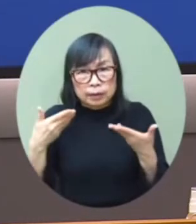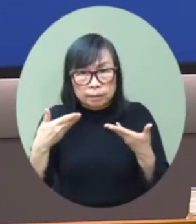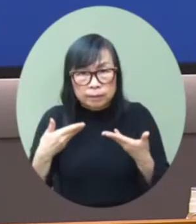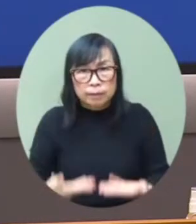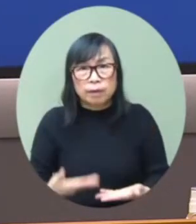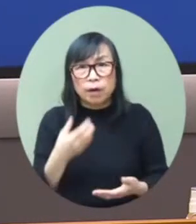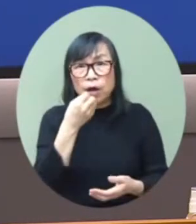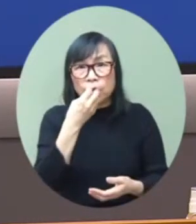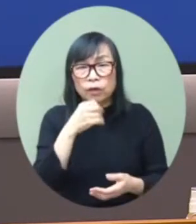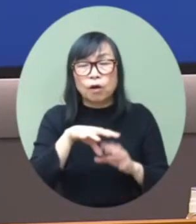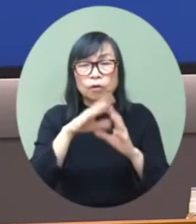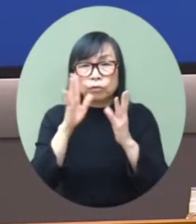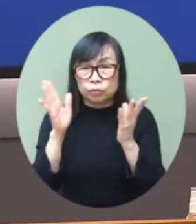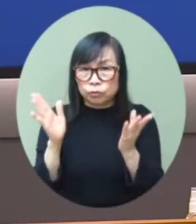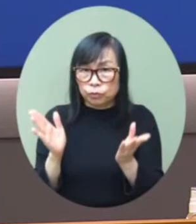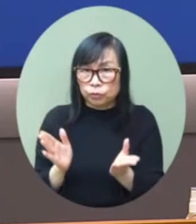modeling